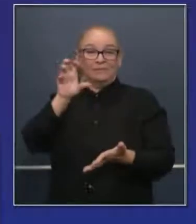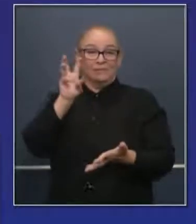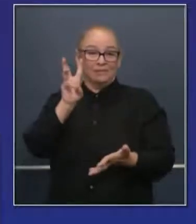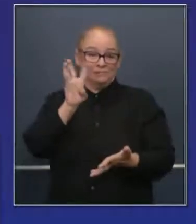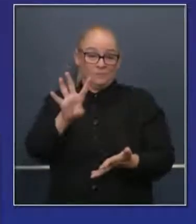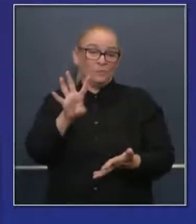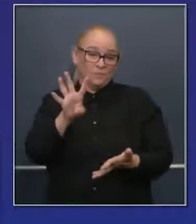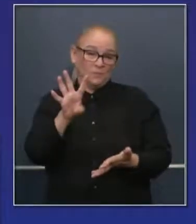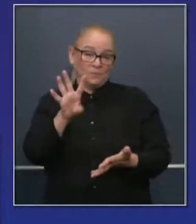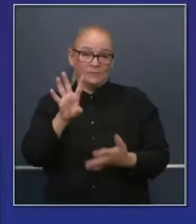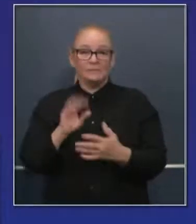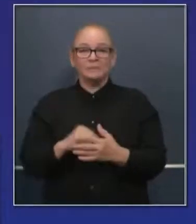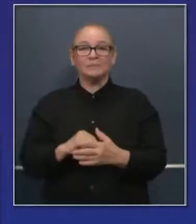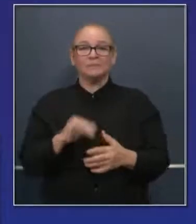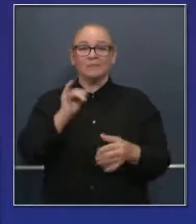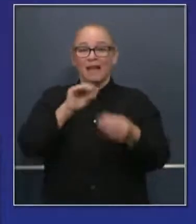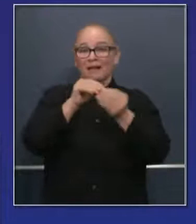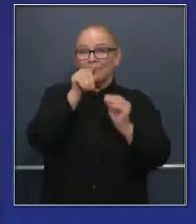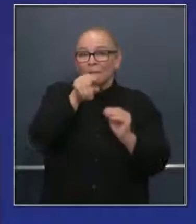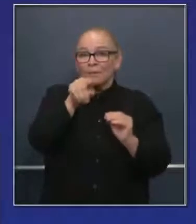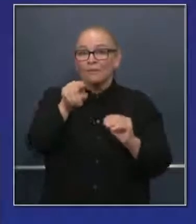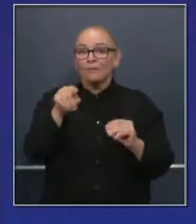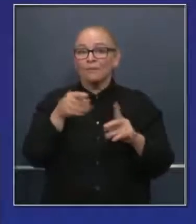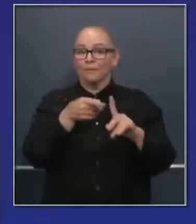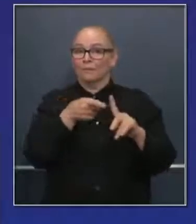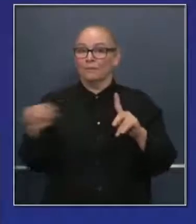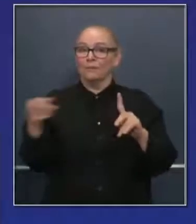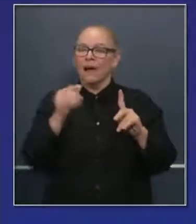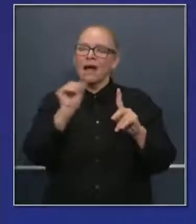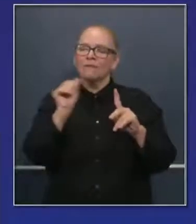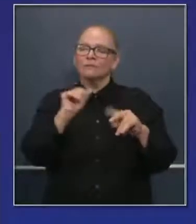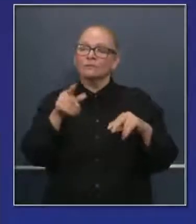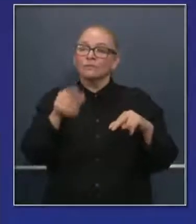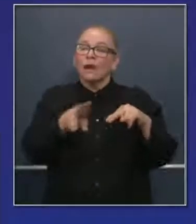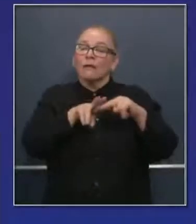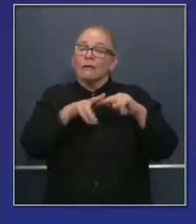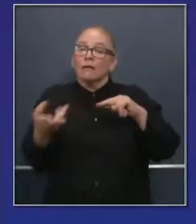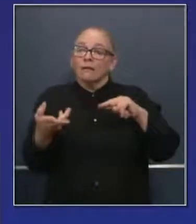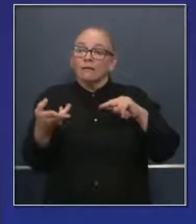7,764. That 7-day average, by the way, is down roughly